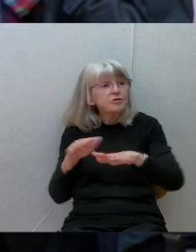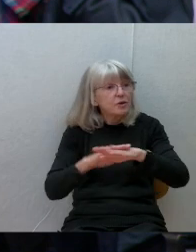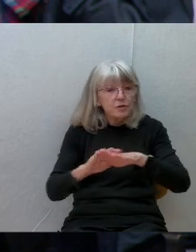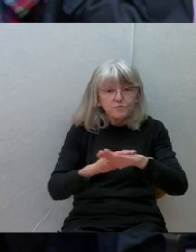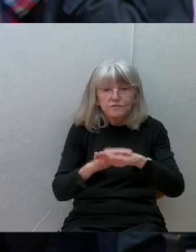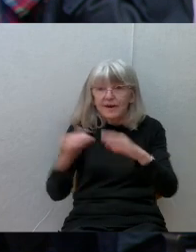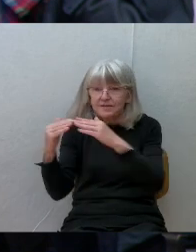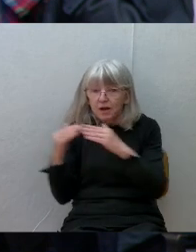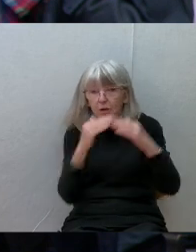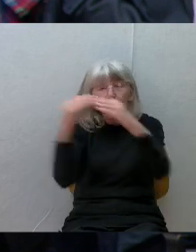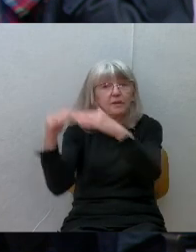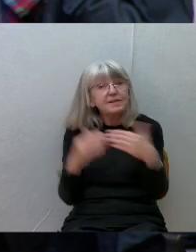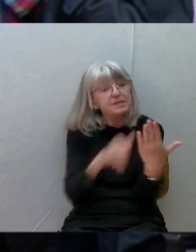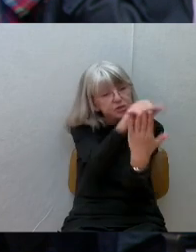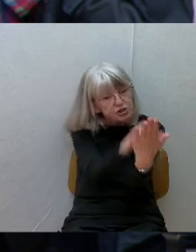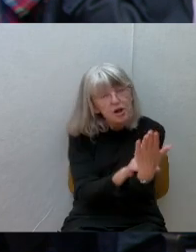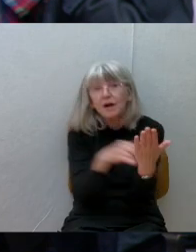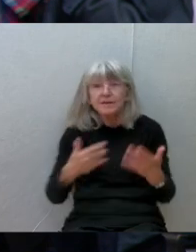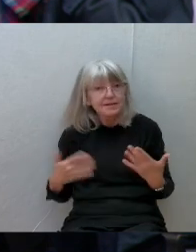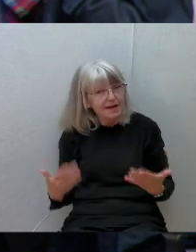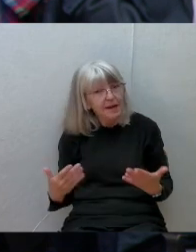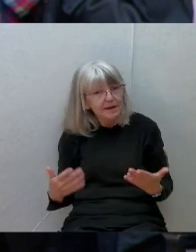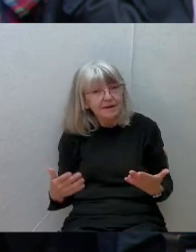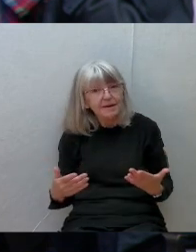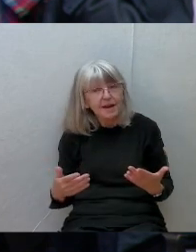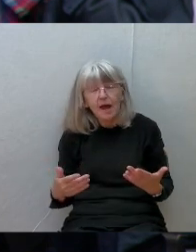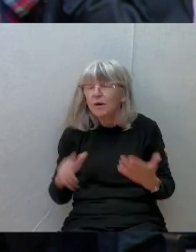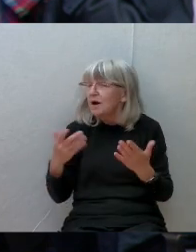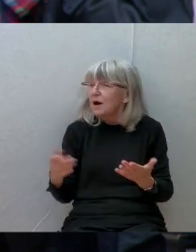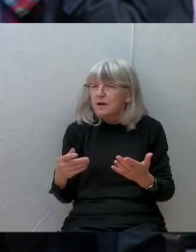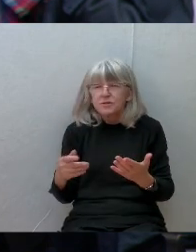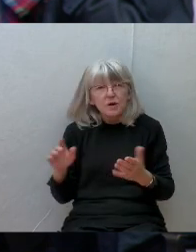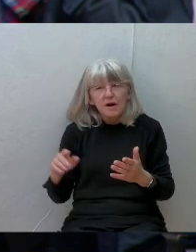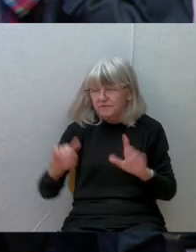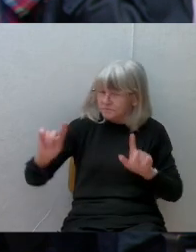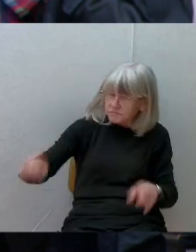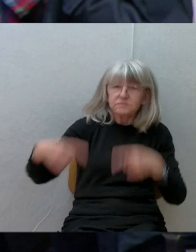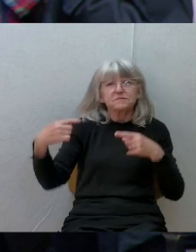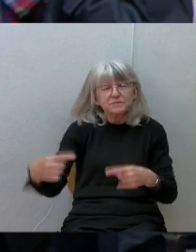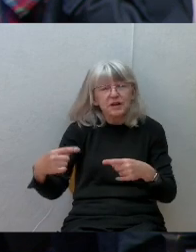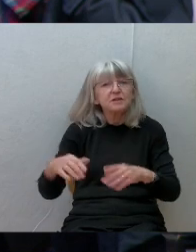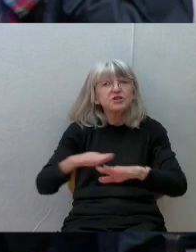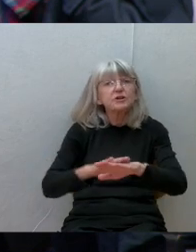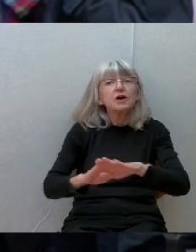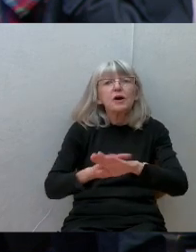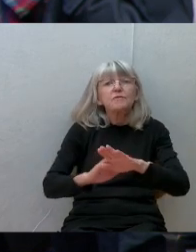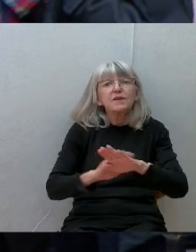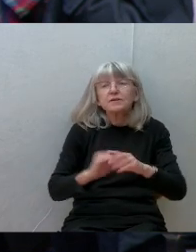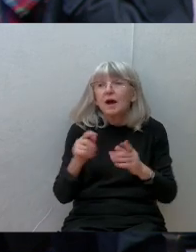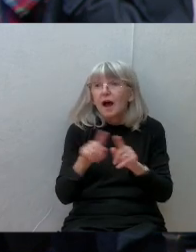Equalities Charter, and a complete intolerance of racism in any form, and our now well-established Africa